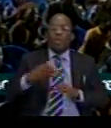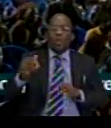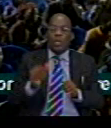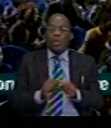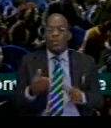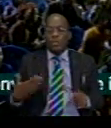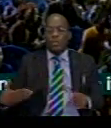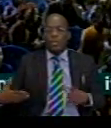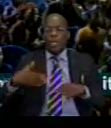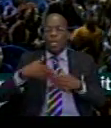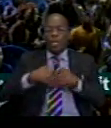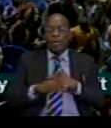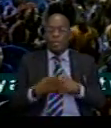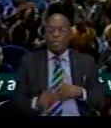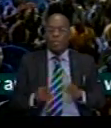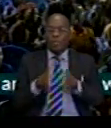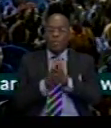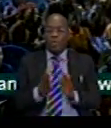God.